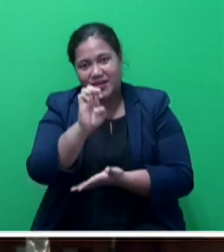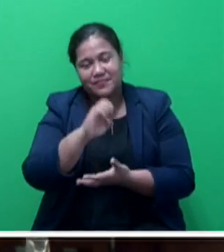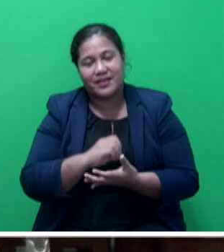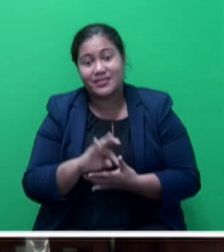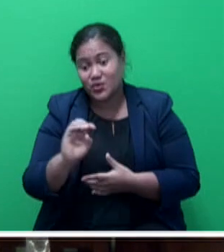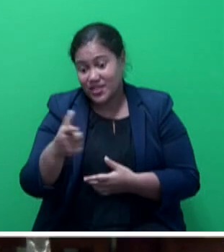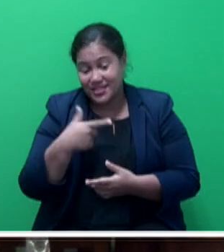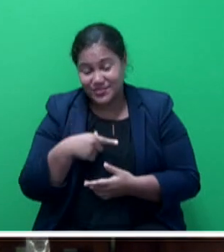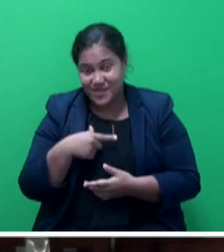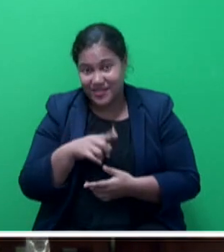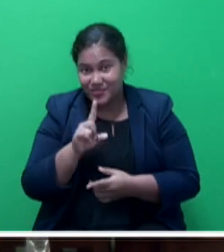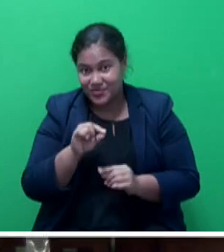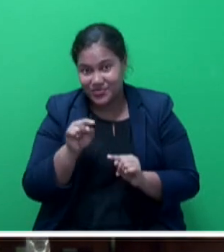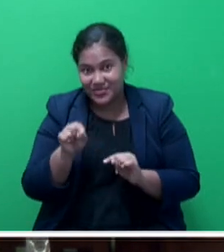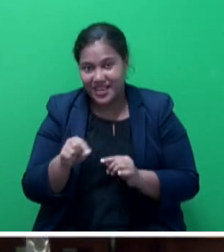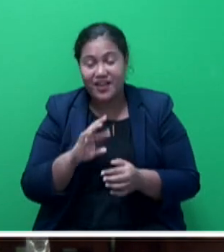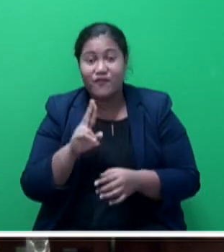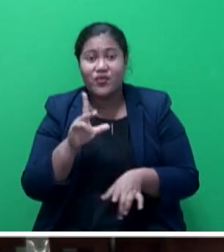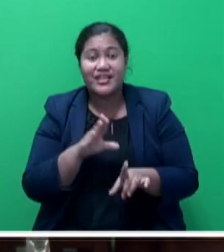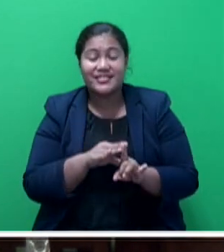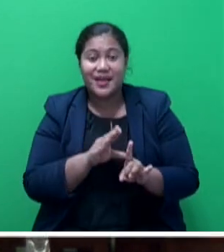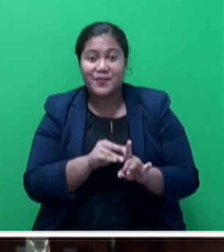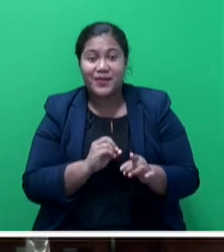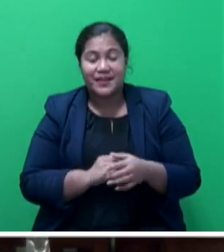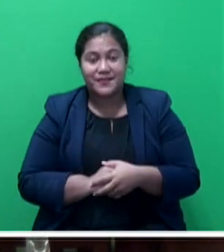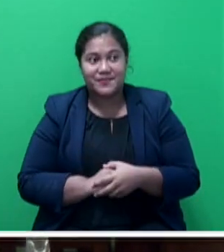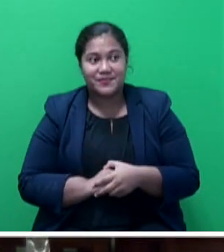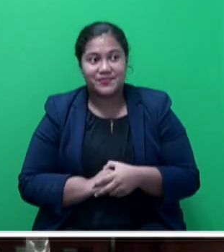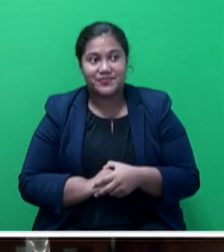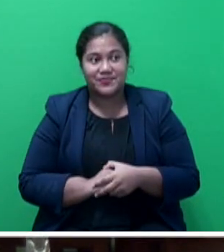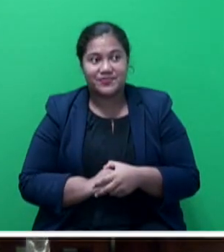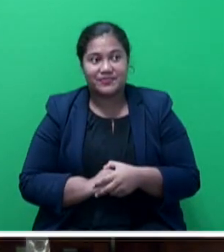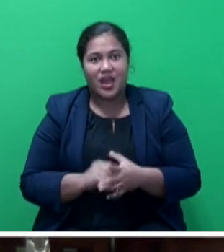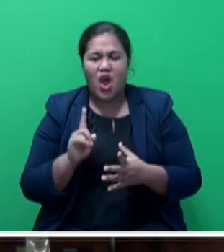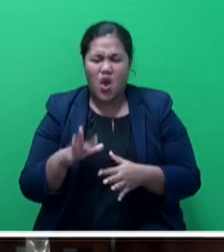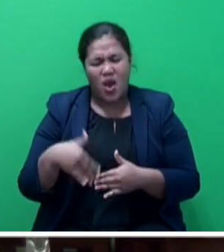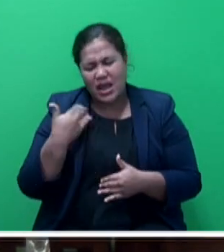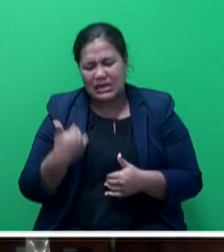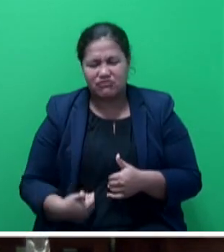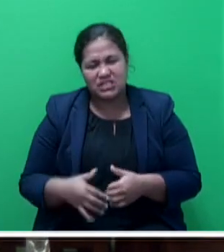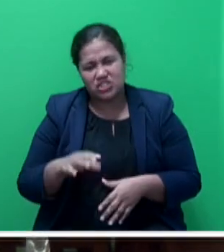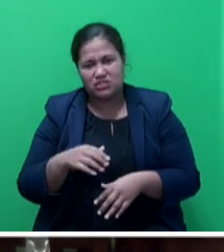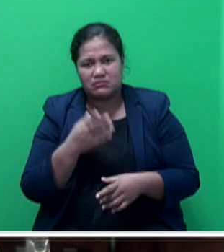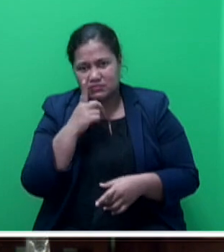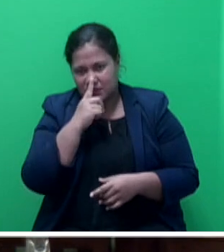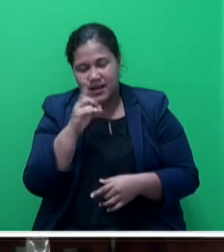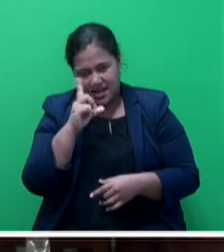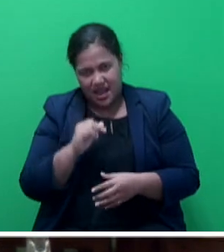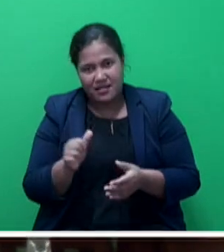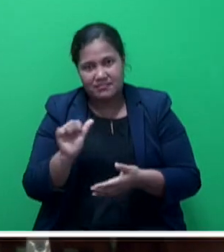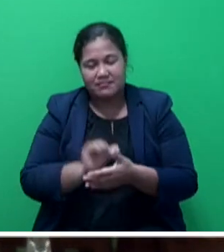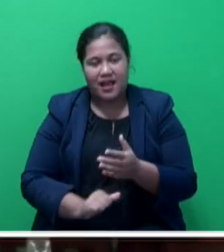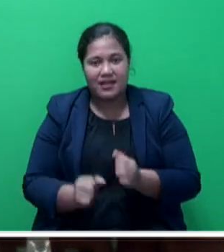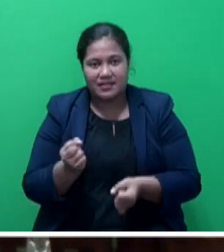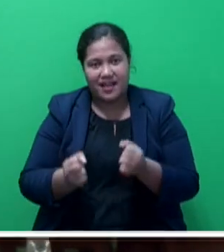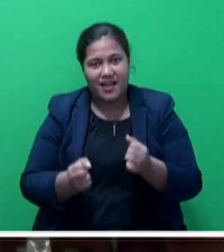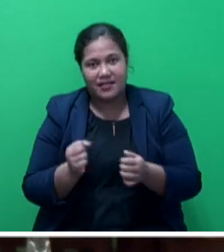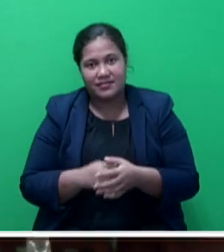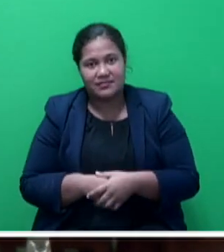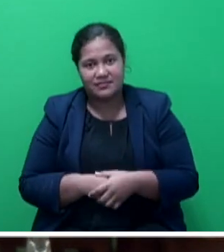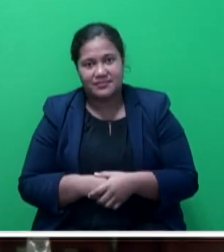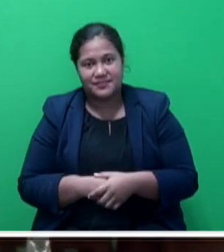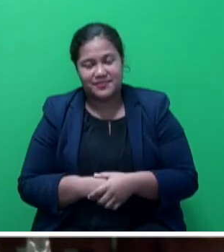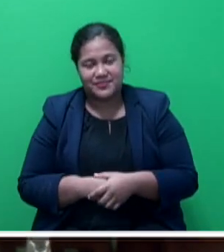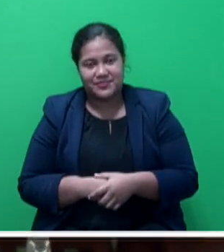that, to for example, therefore just say, well, the rich guy can buy the car in any case. It's a very simplified way of viewing